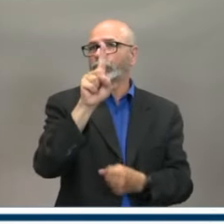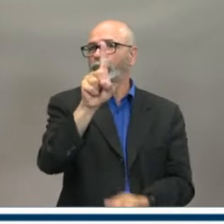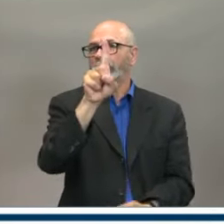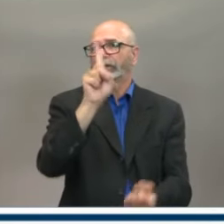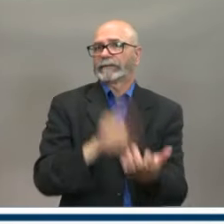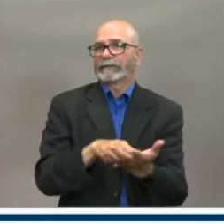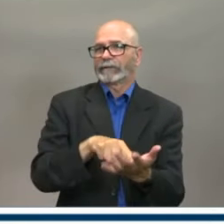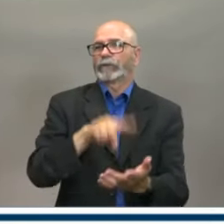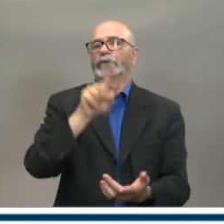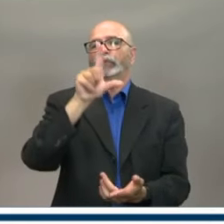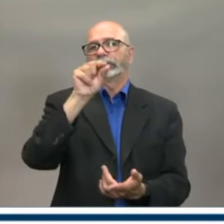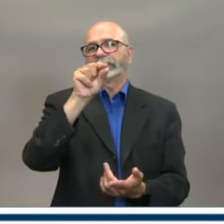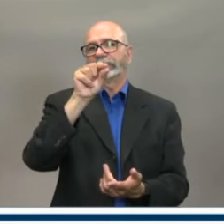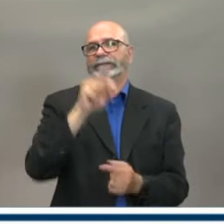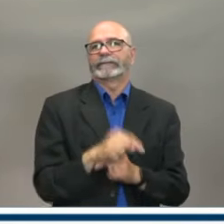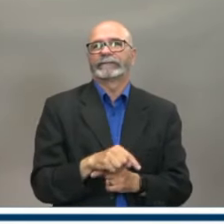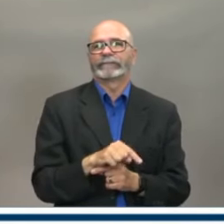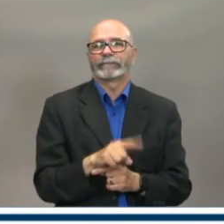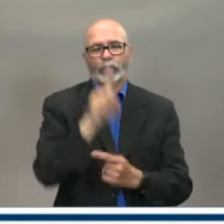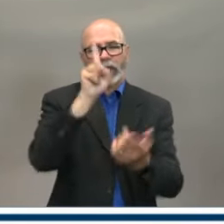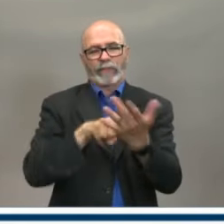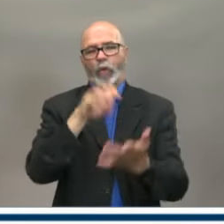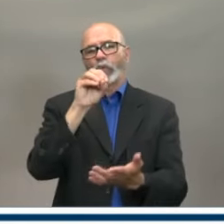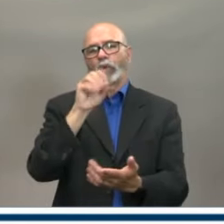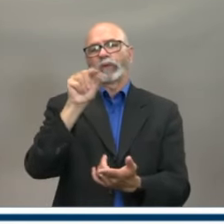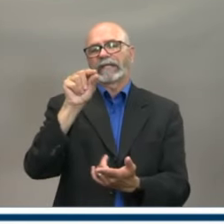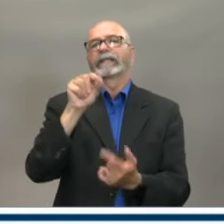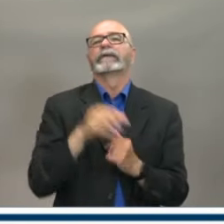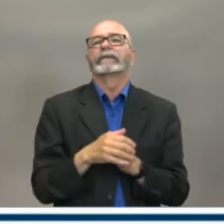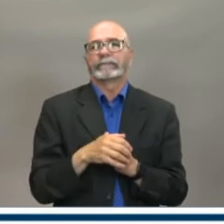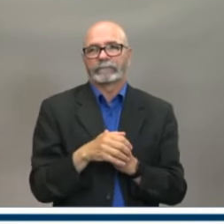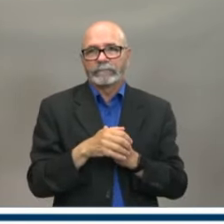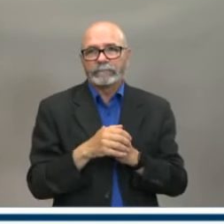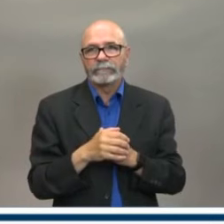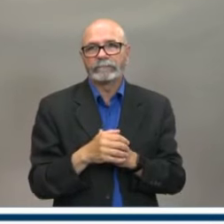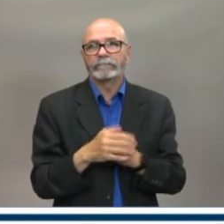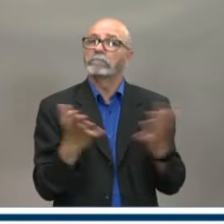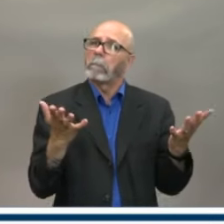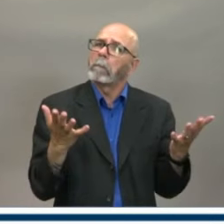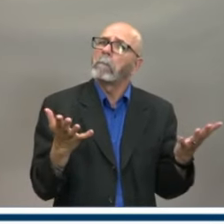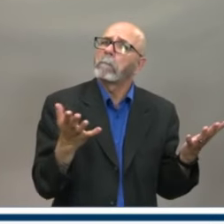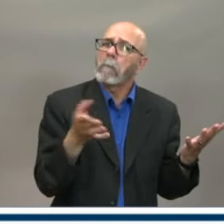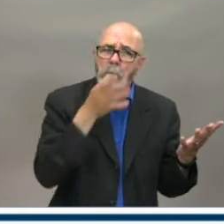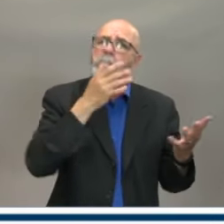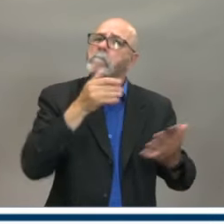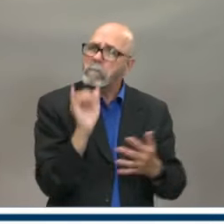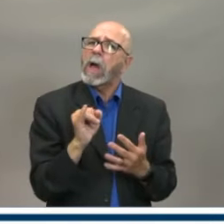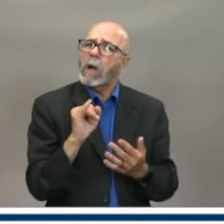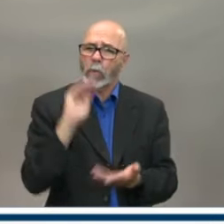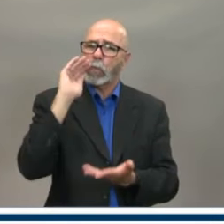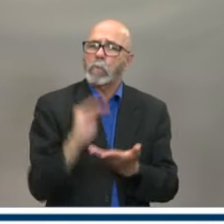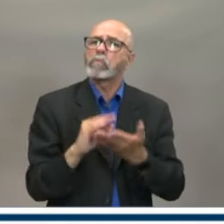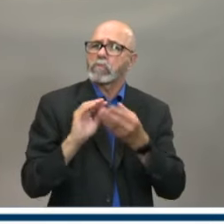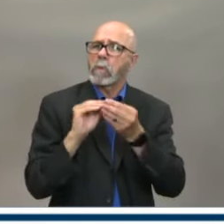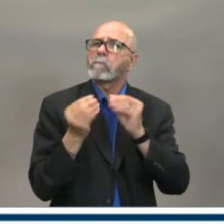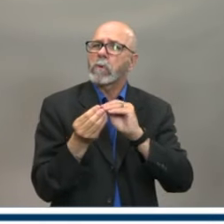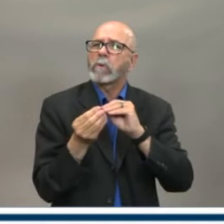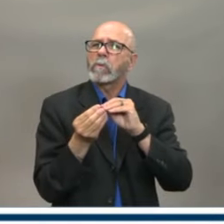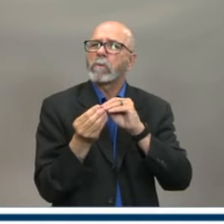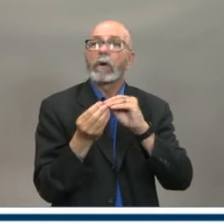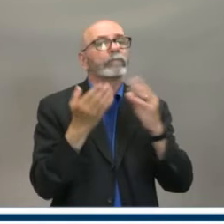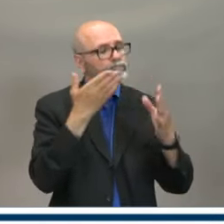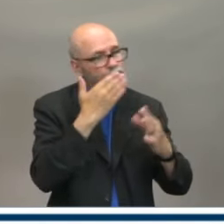1,020. We have had a few good days in the past week with low numbers, and that is good news. But I want to caution